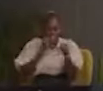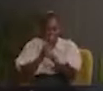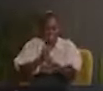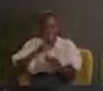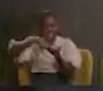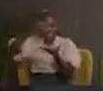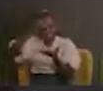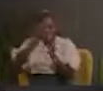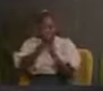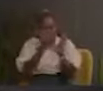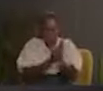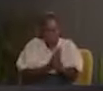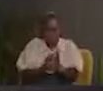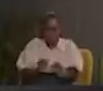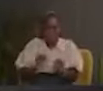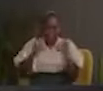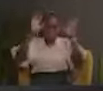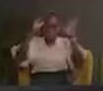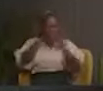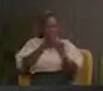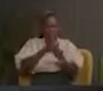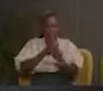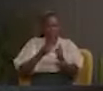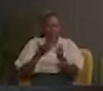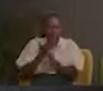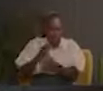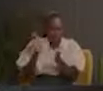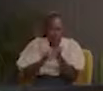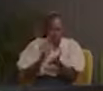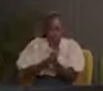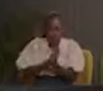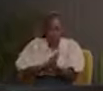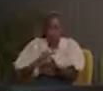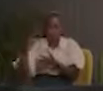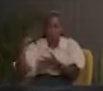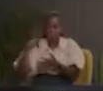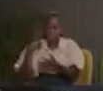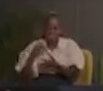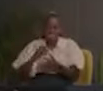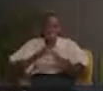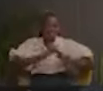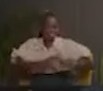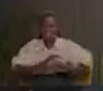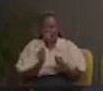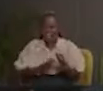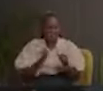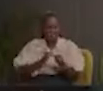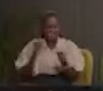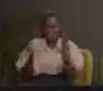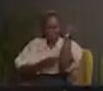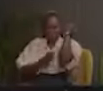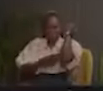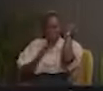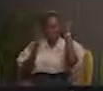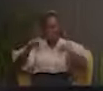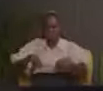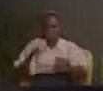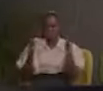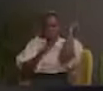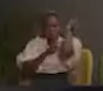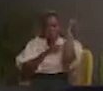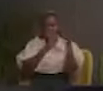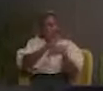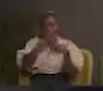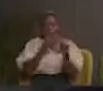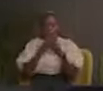submitting himself through schoolmasters. Are we together now? Resisting every temptation that came, tempted in all ways, yet without